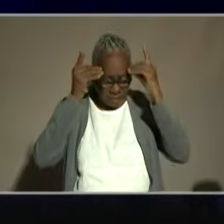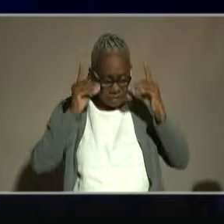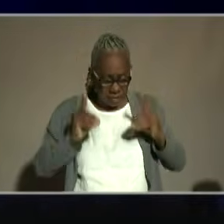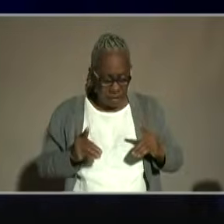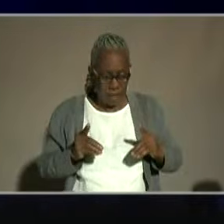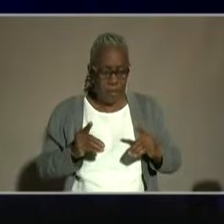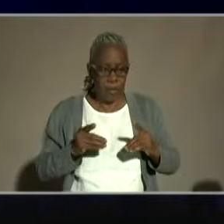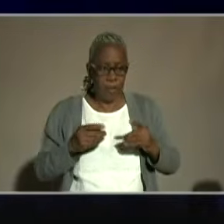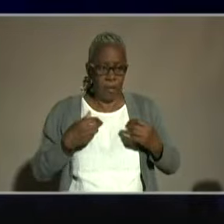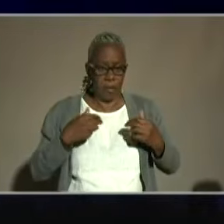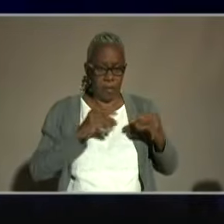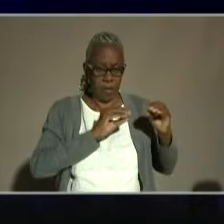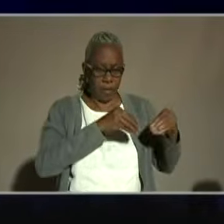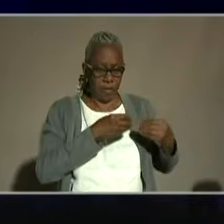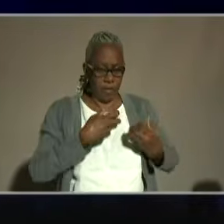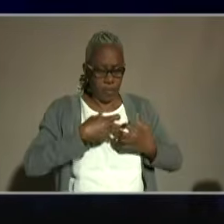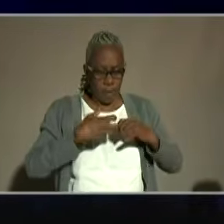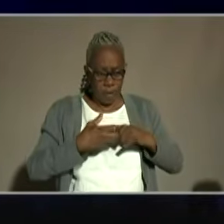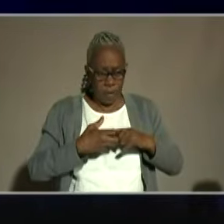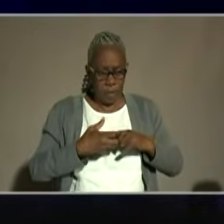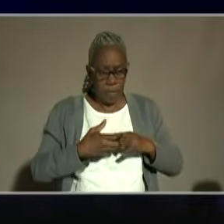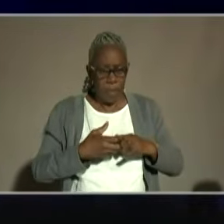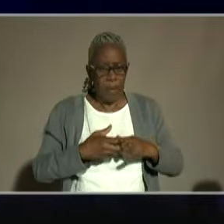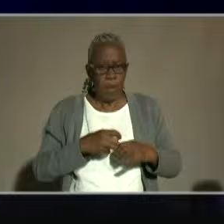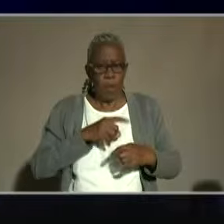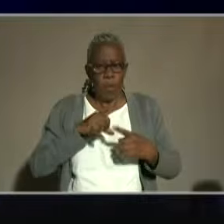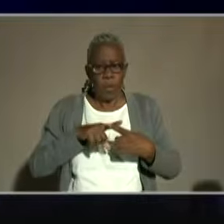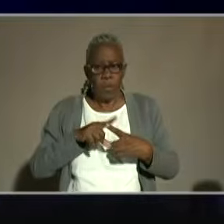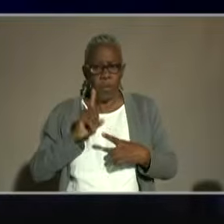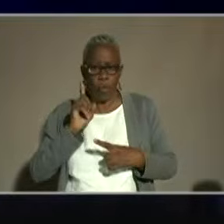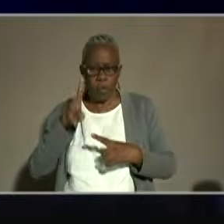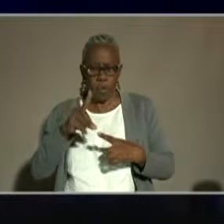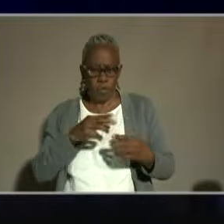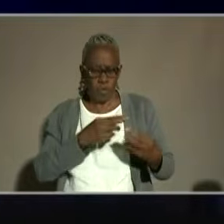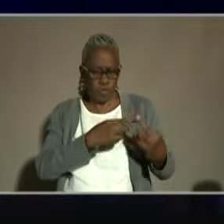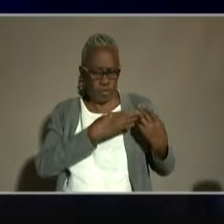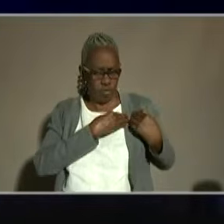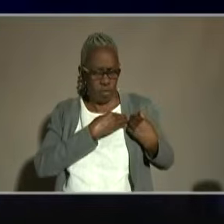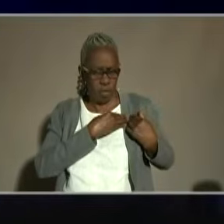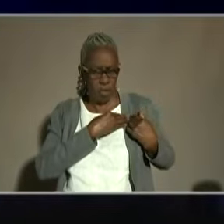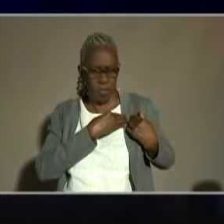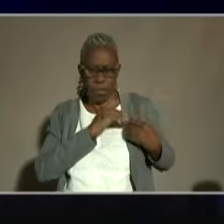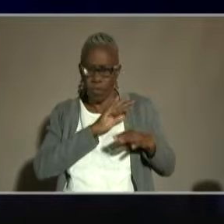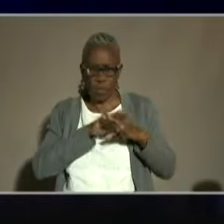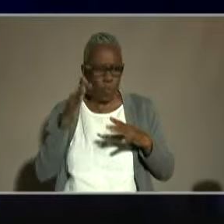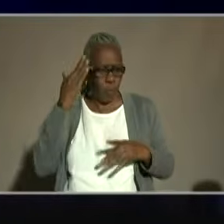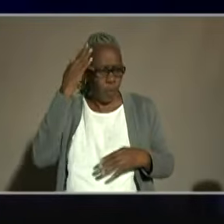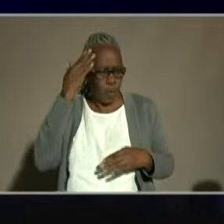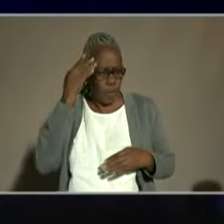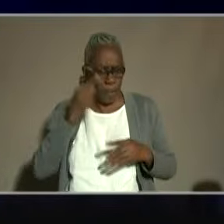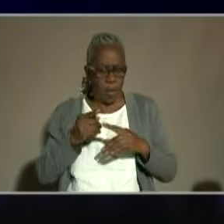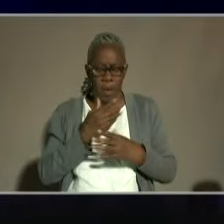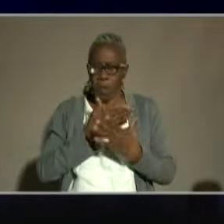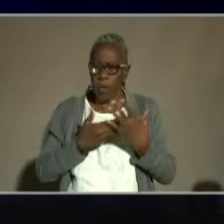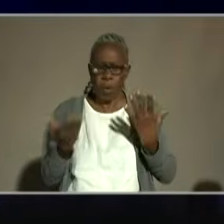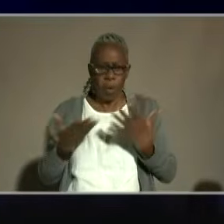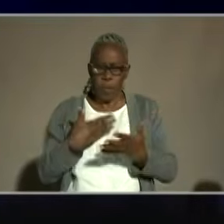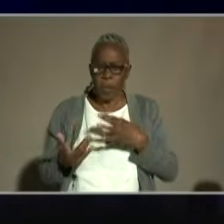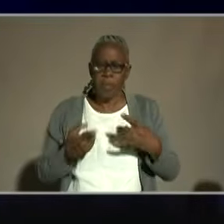who receive me when I go into the country, they say, Andrew, don't worry. No weapon formed against you shall prosper.